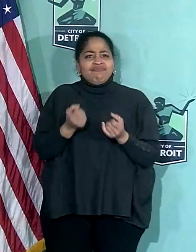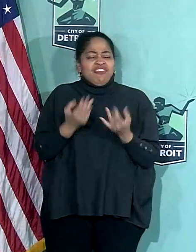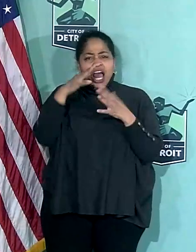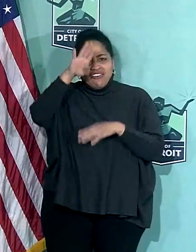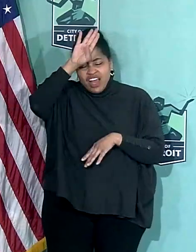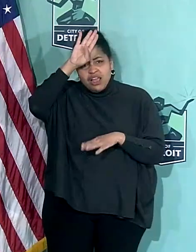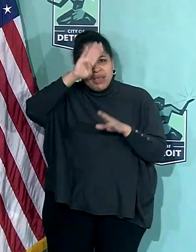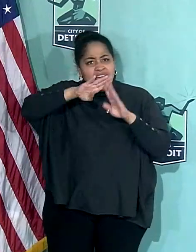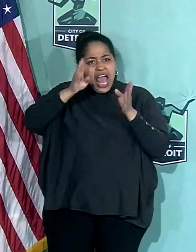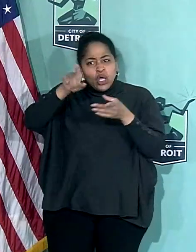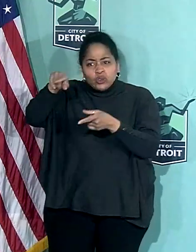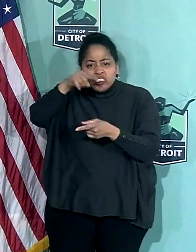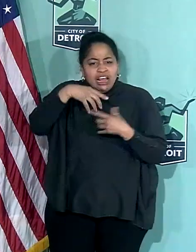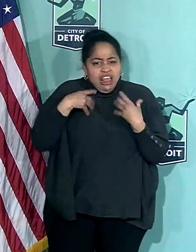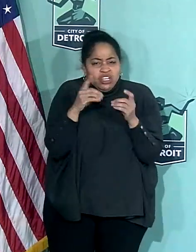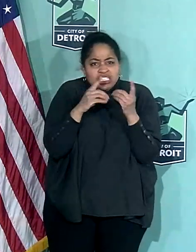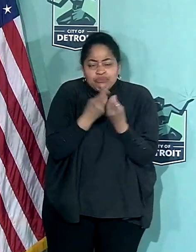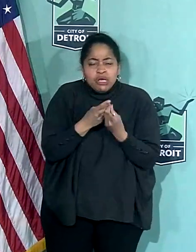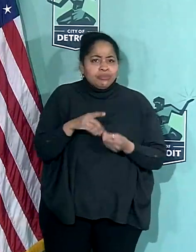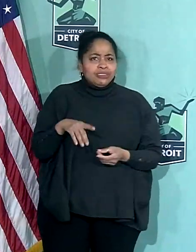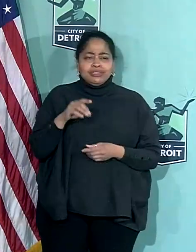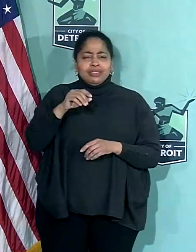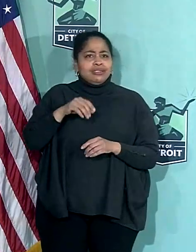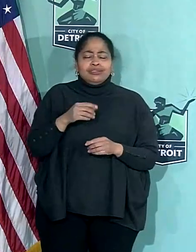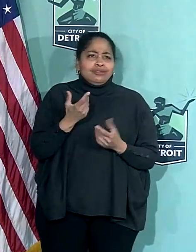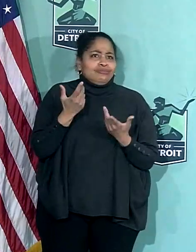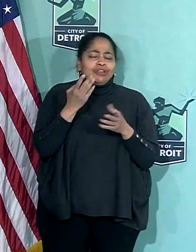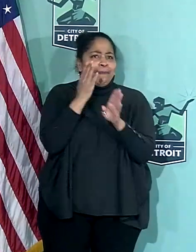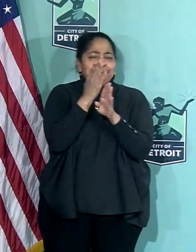health department, to DDOT terminals,